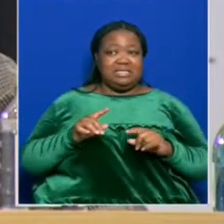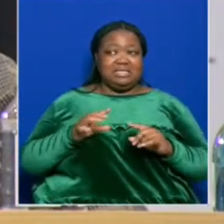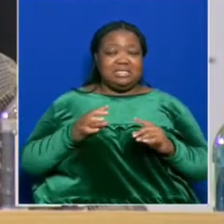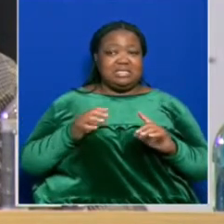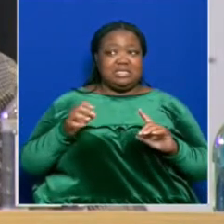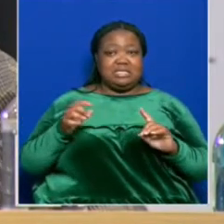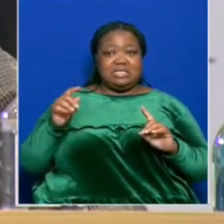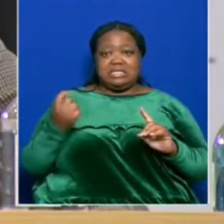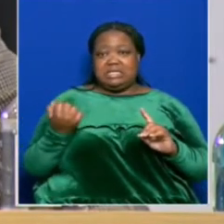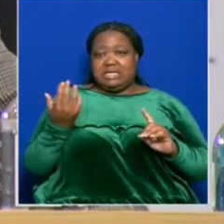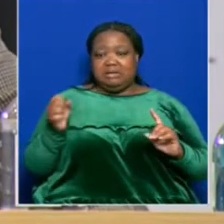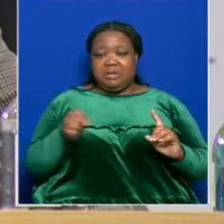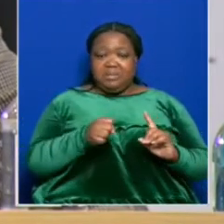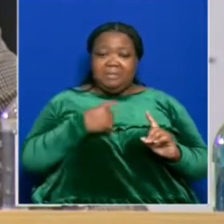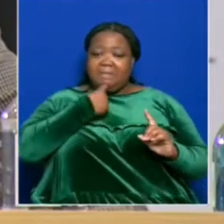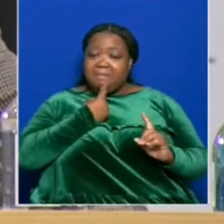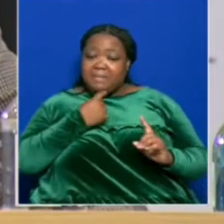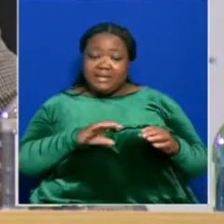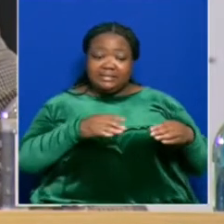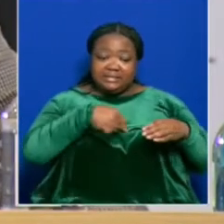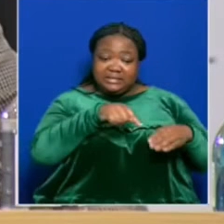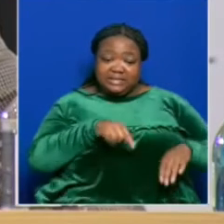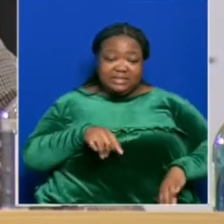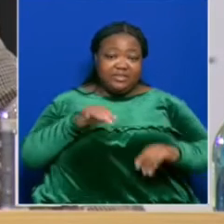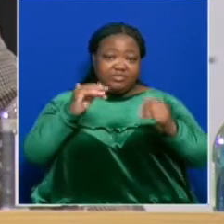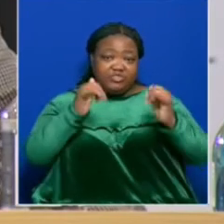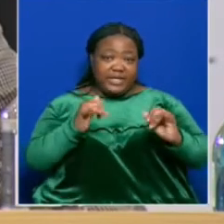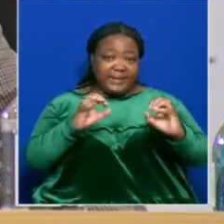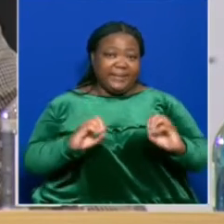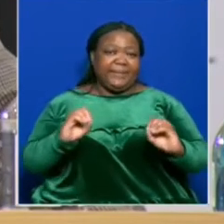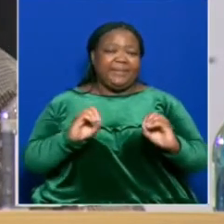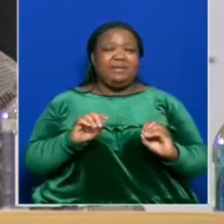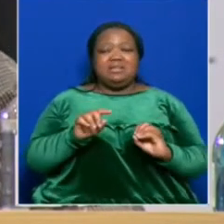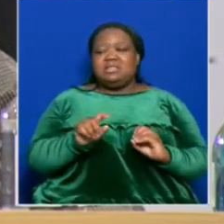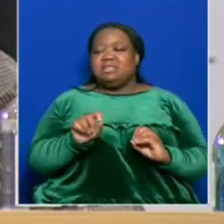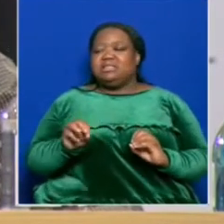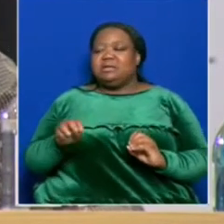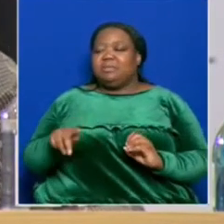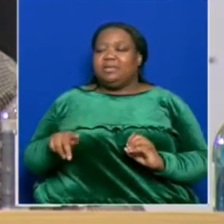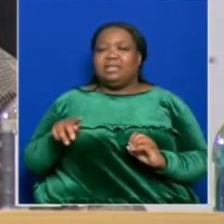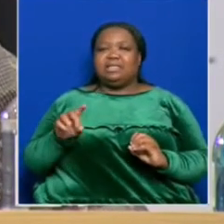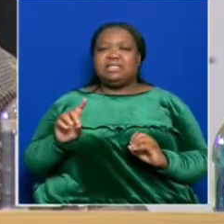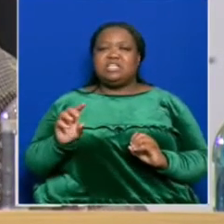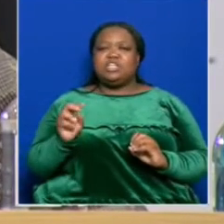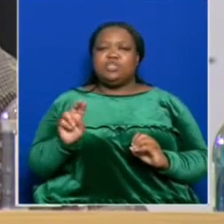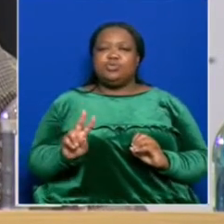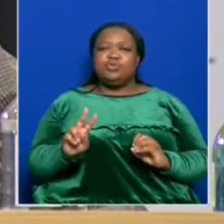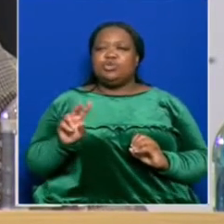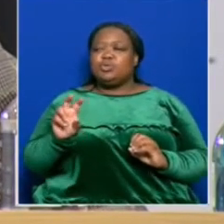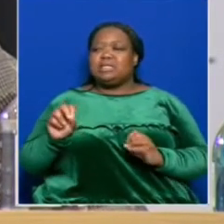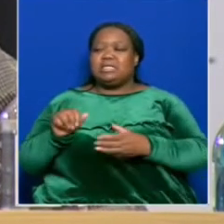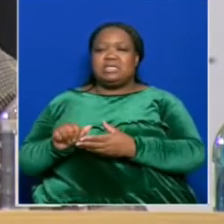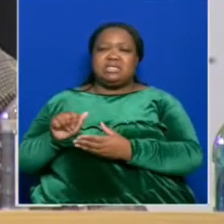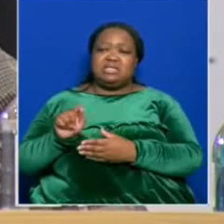injustice. You'll take note that on the instance that we are referring to, I think it's TMPD 2 on 2016, that process was deemed irregular, Chair.